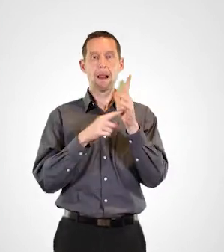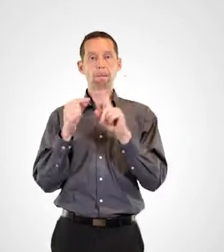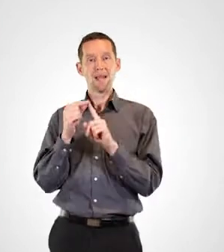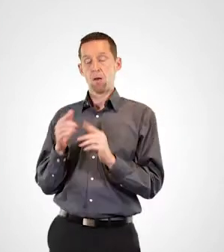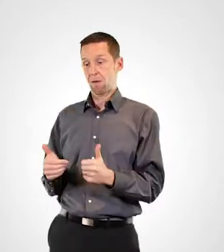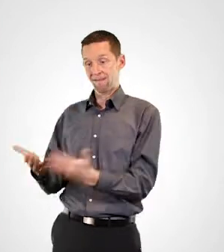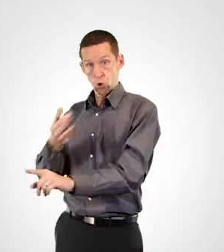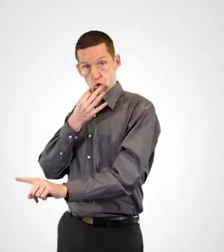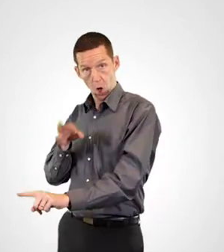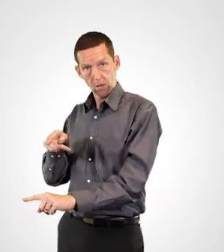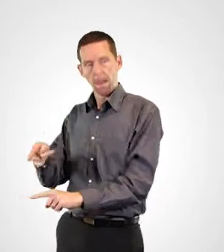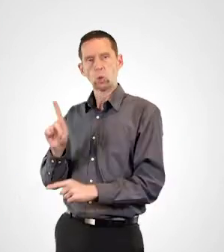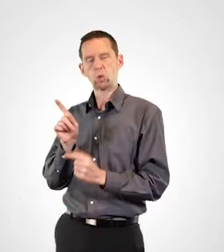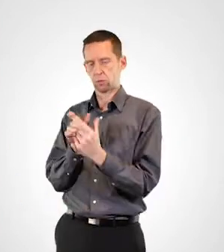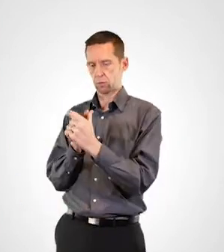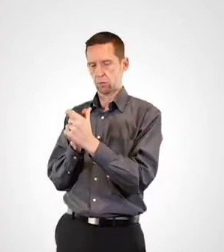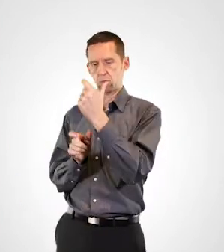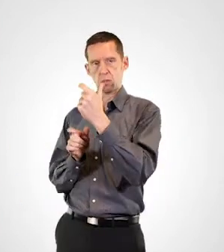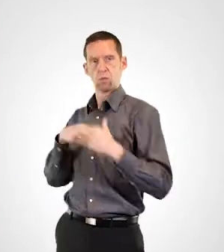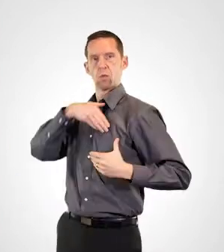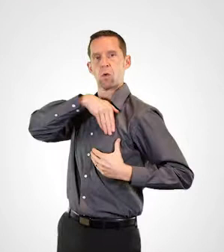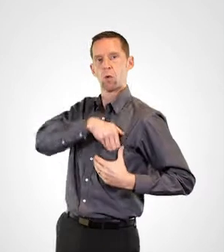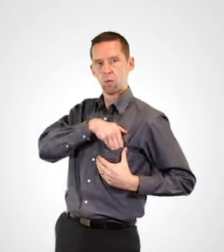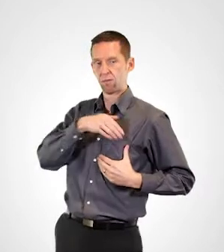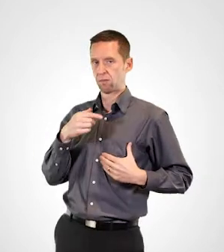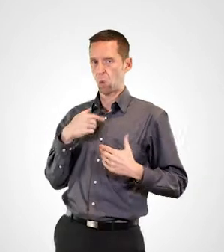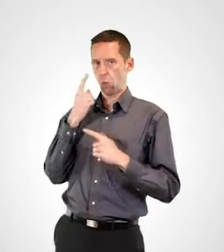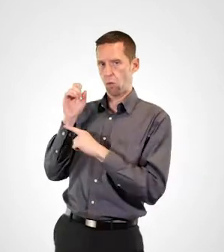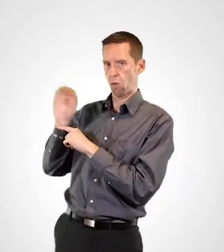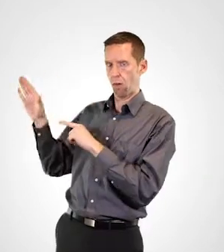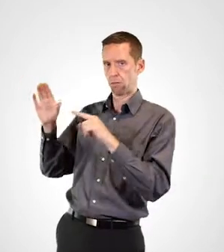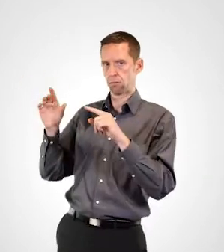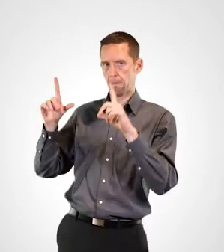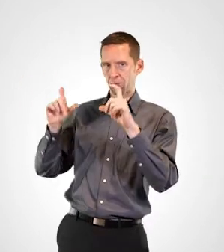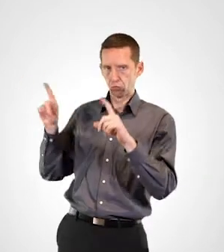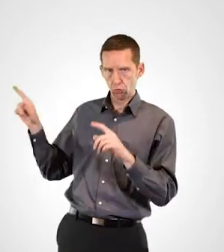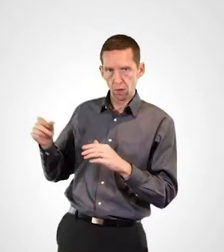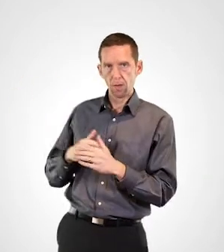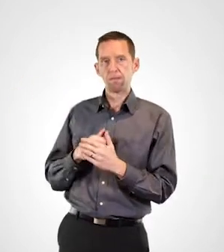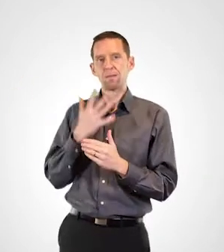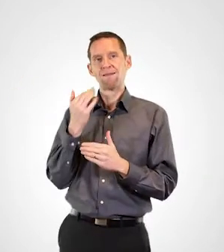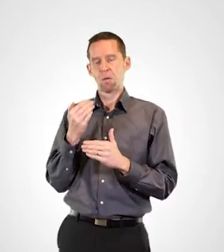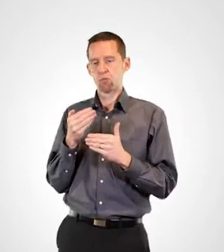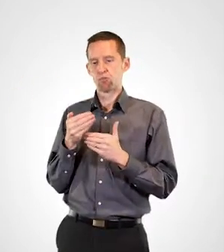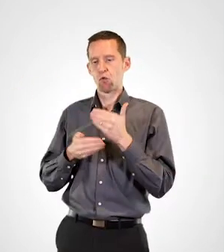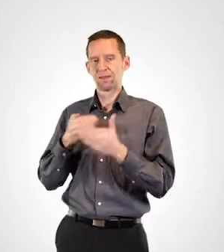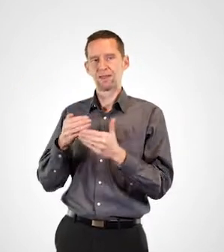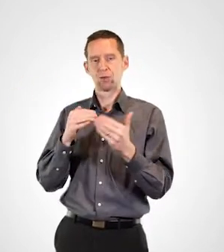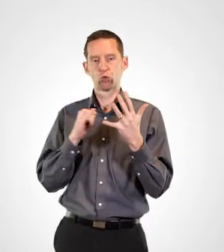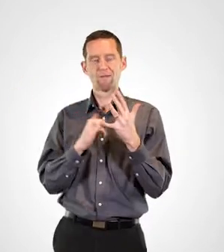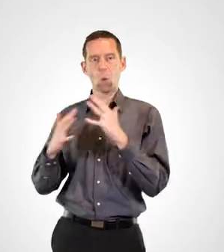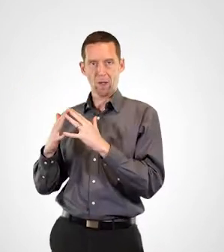mini recorder that the child can wear during the day. I'll show you a picture in just a second. There's processing software that analyzes